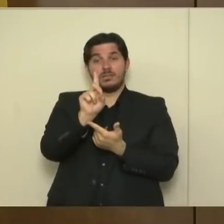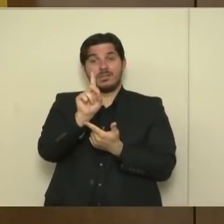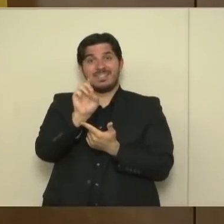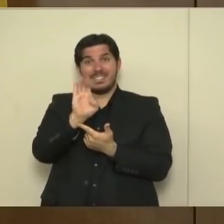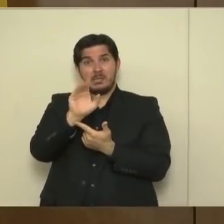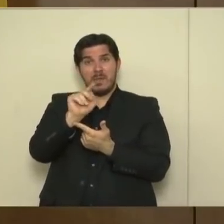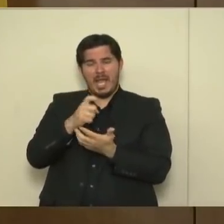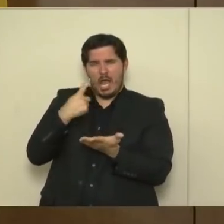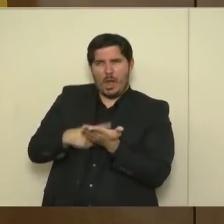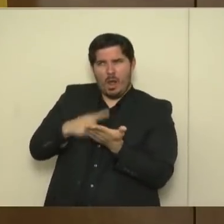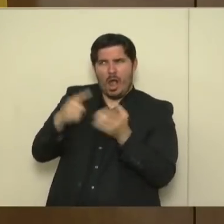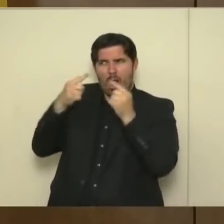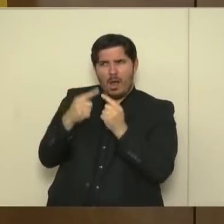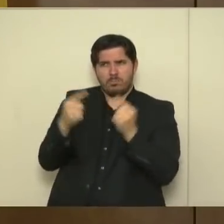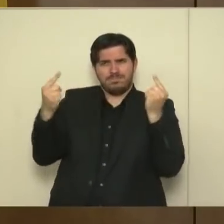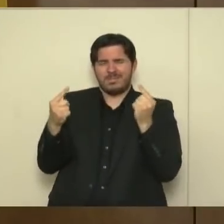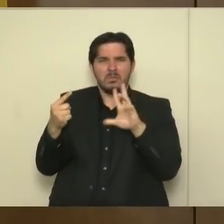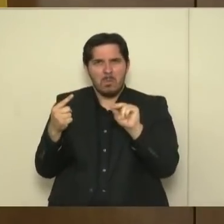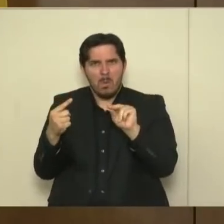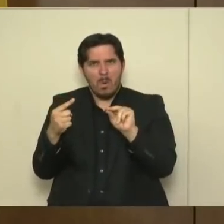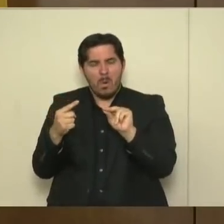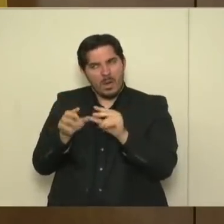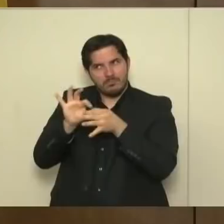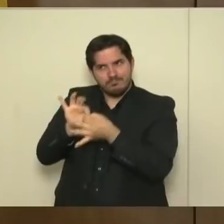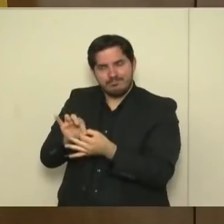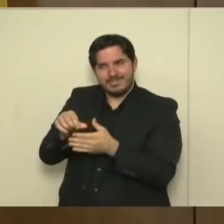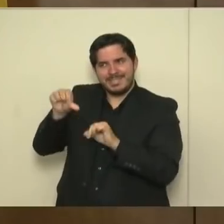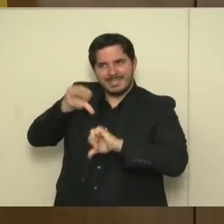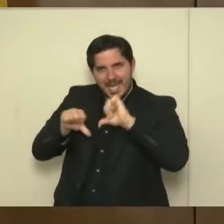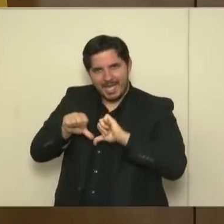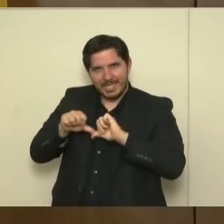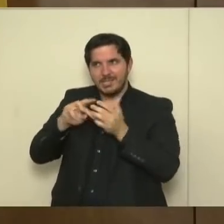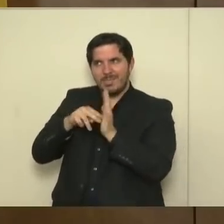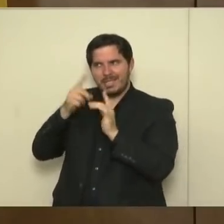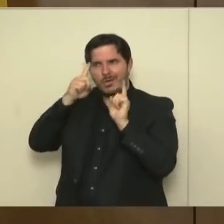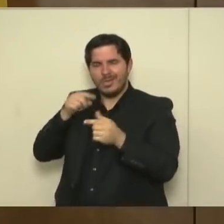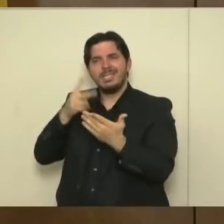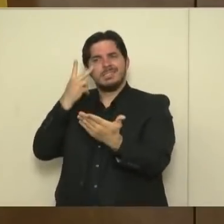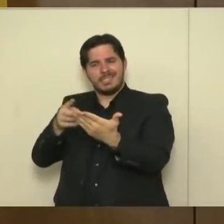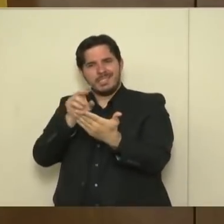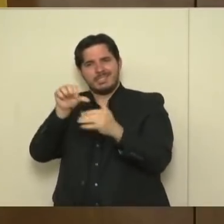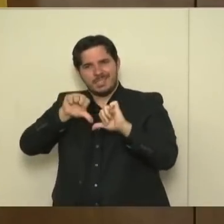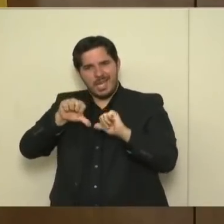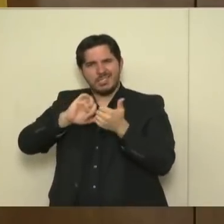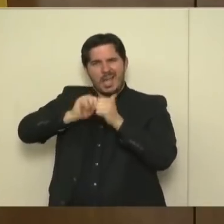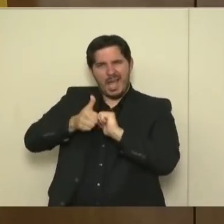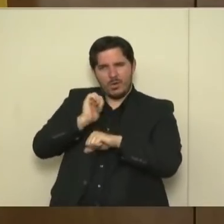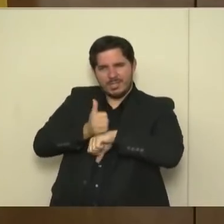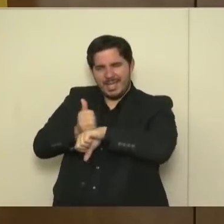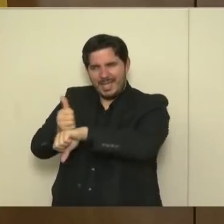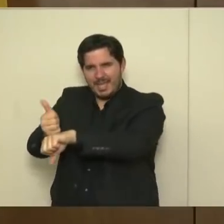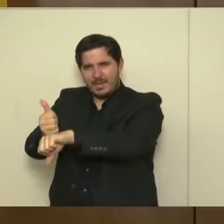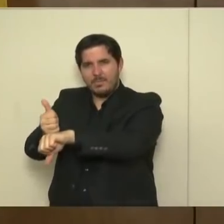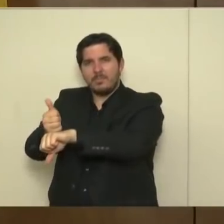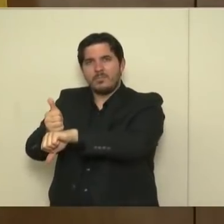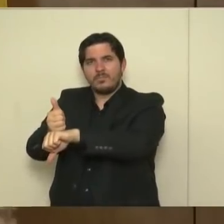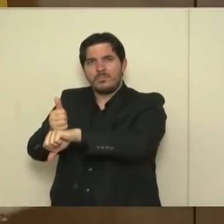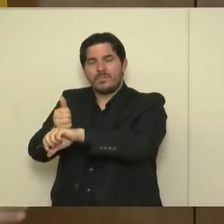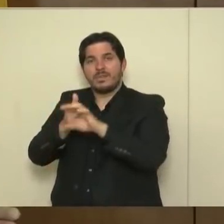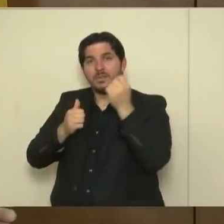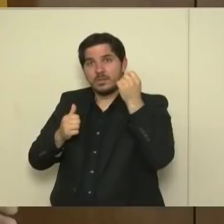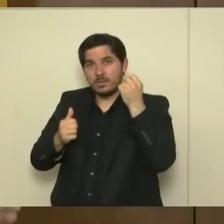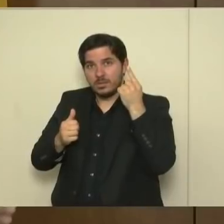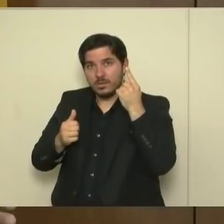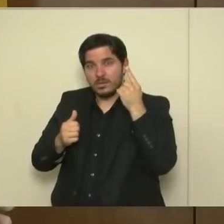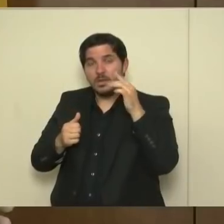not debatable. We just look at what the risk looks like. It becomes all of a sudden, and you didn't do this, but an invitation for everyone. Everything's